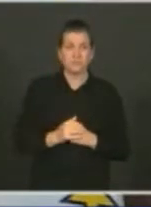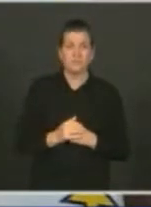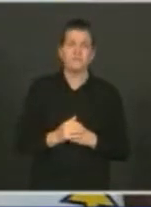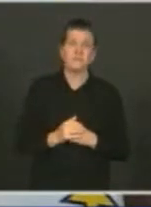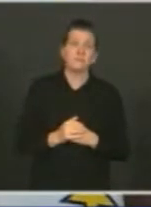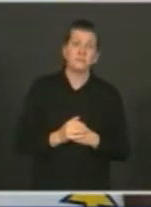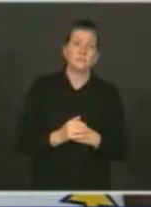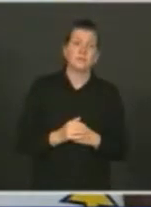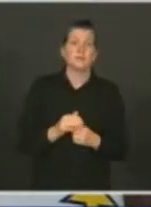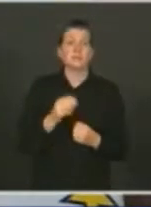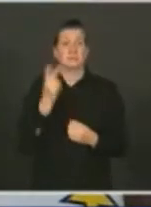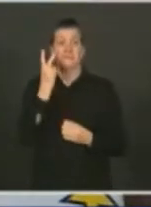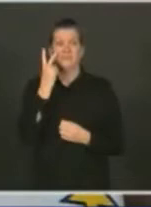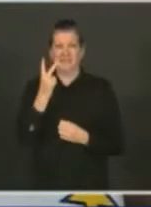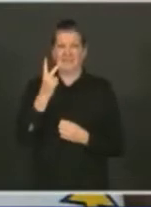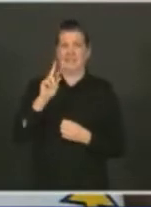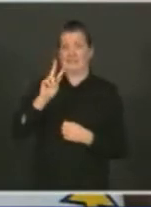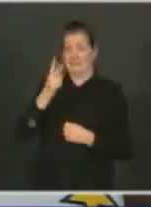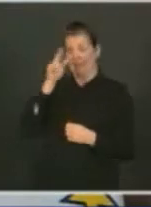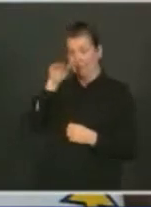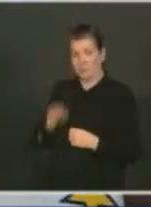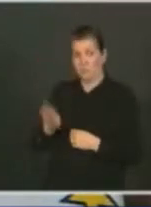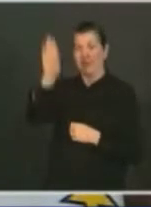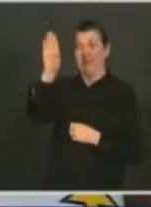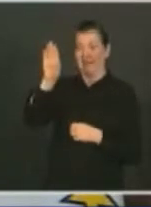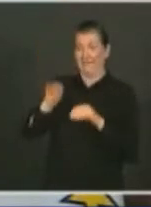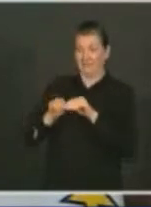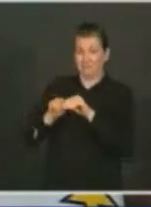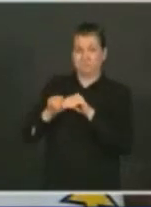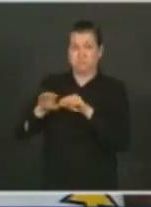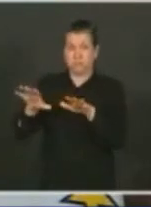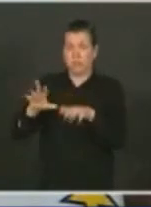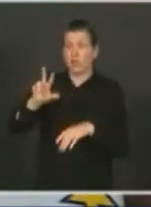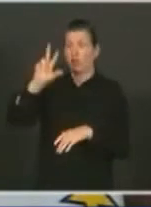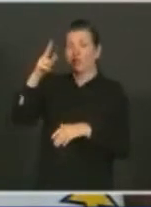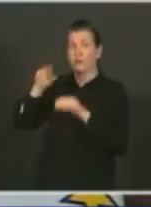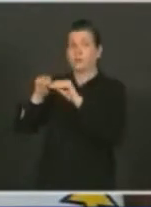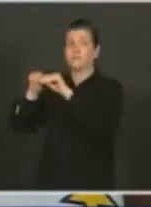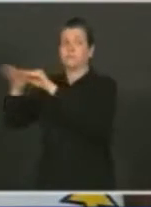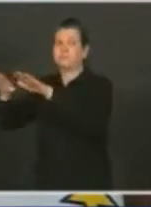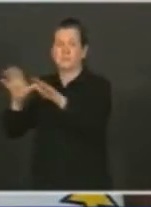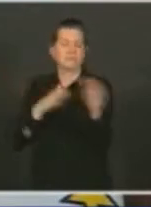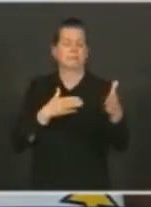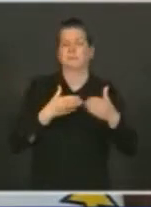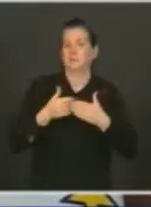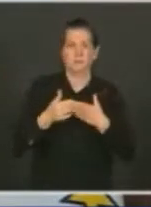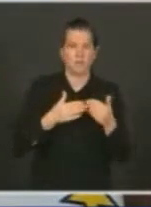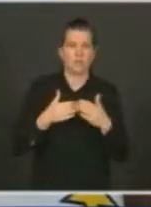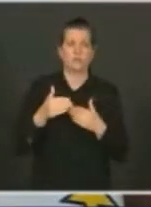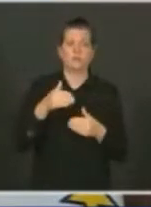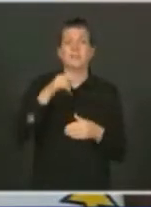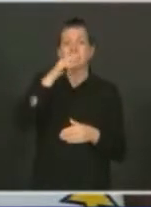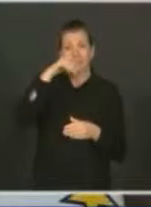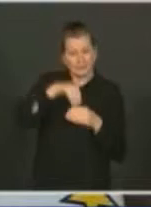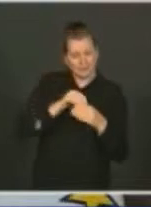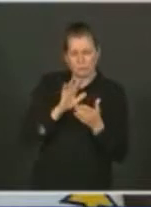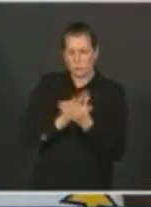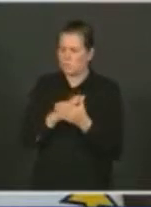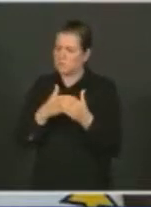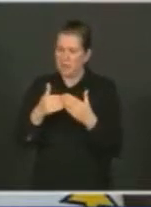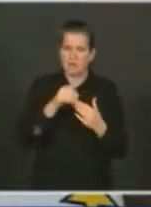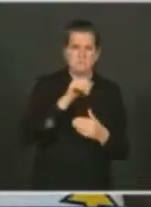places are seeing a second wave or a third wave, regardless of whether the kids are in school or not.